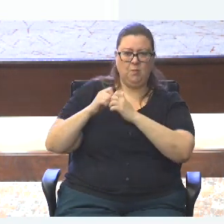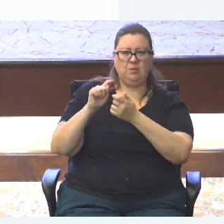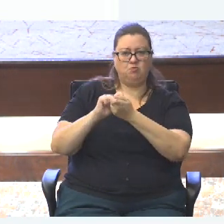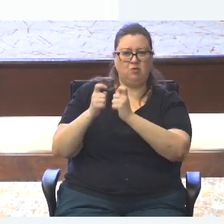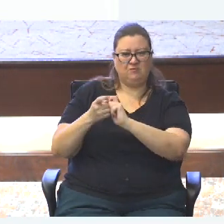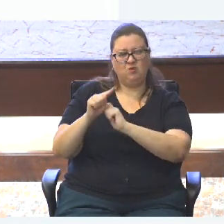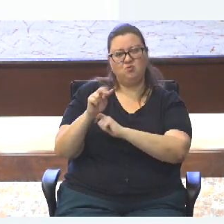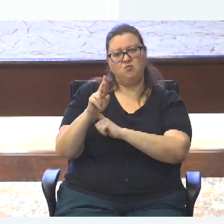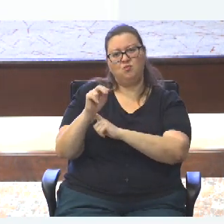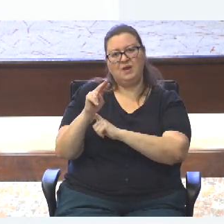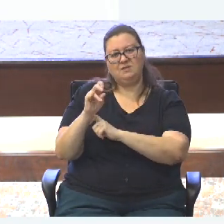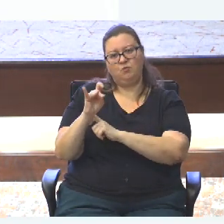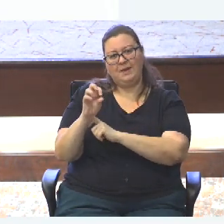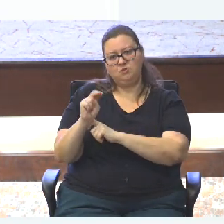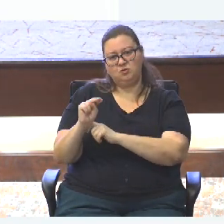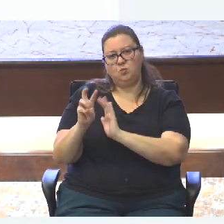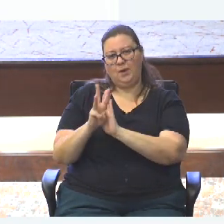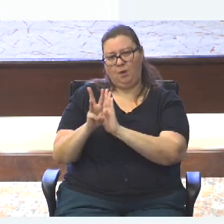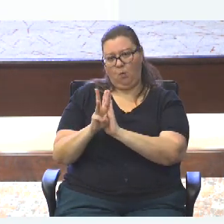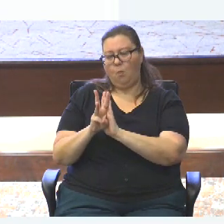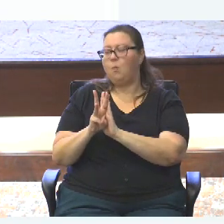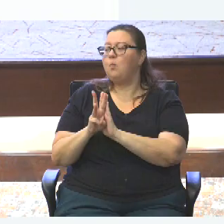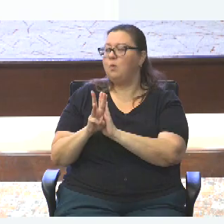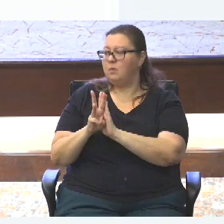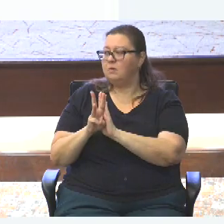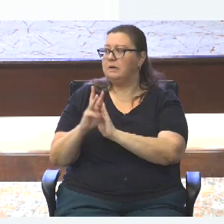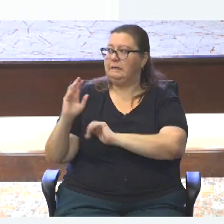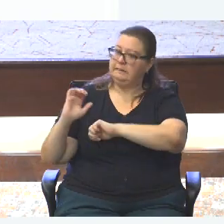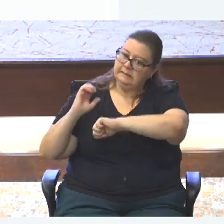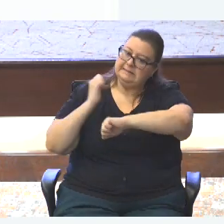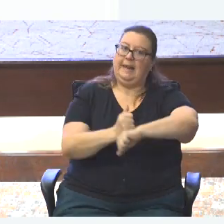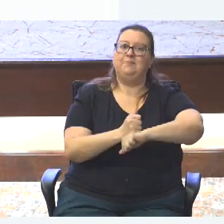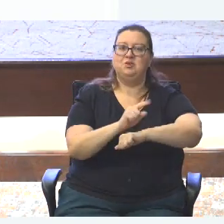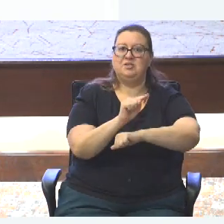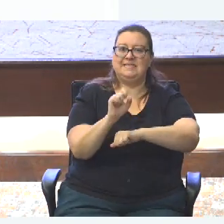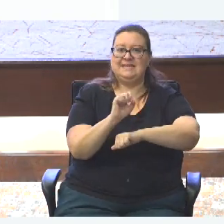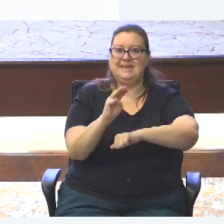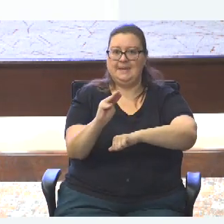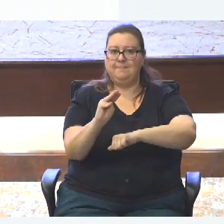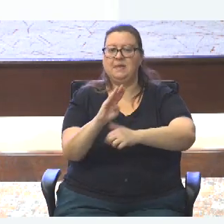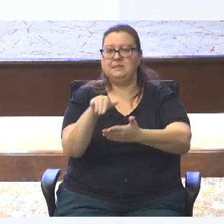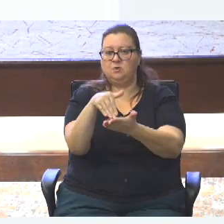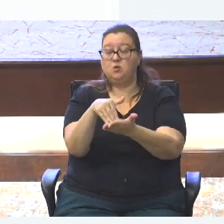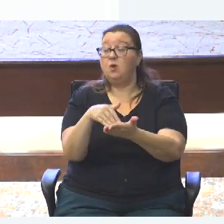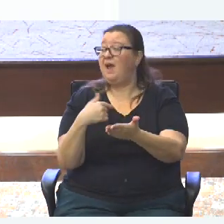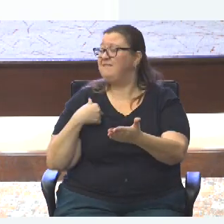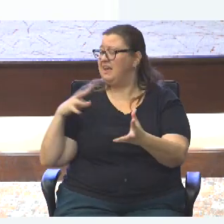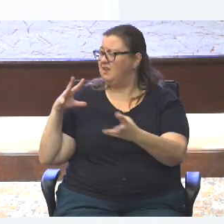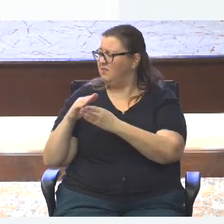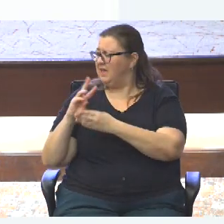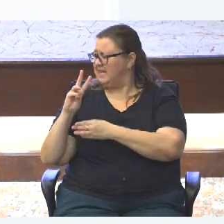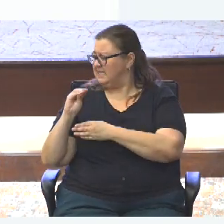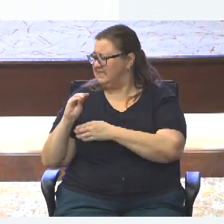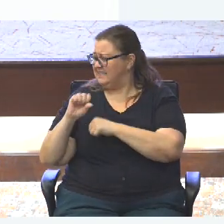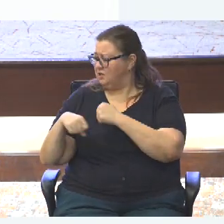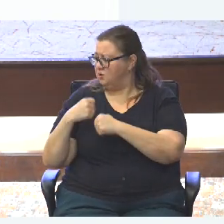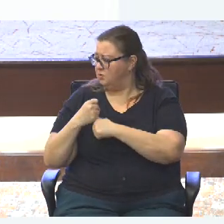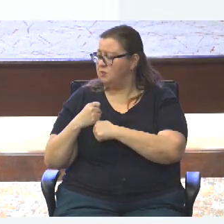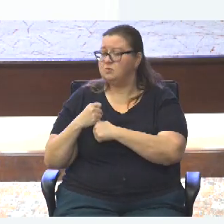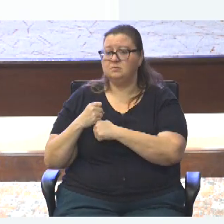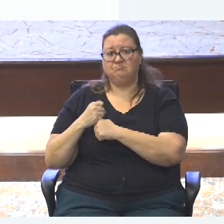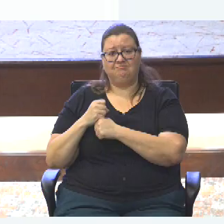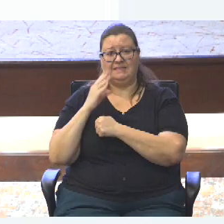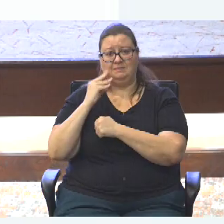and partnership strategy for the STEAM Center. With over 6 years of experience in developing pre-K to 8